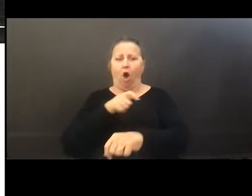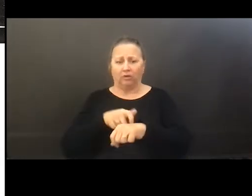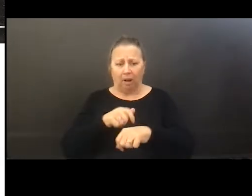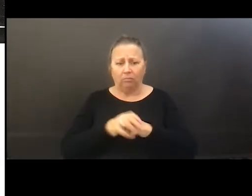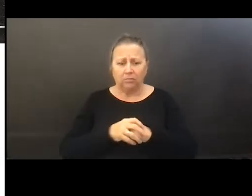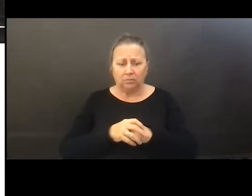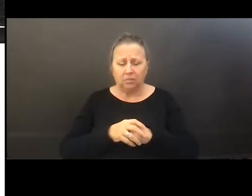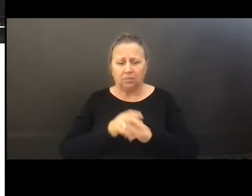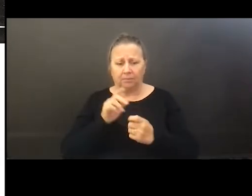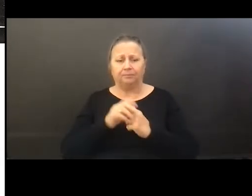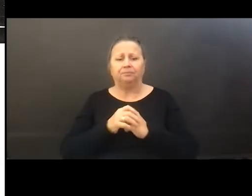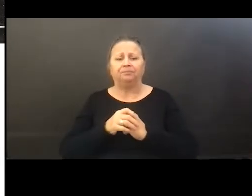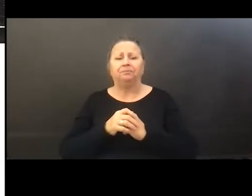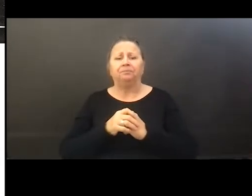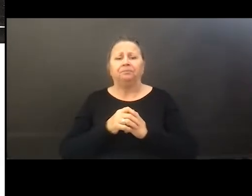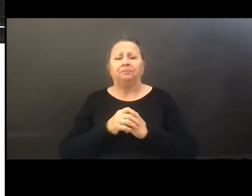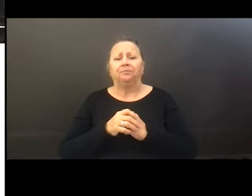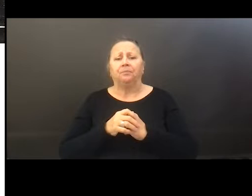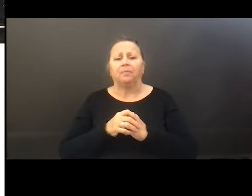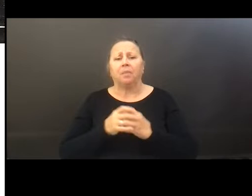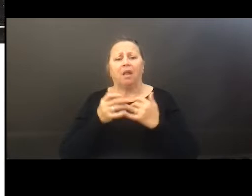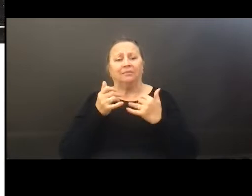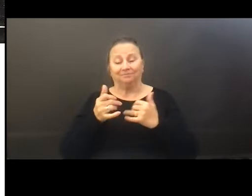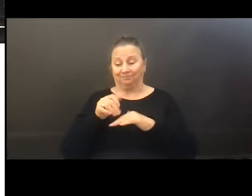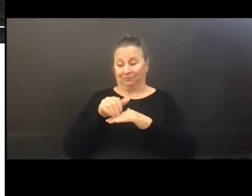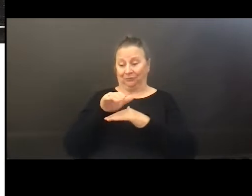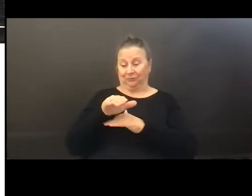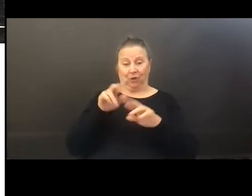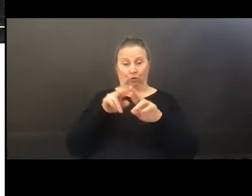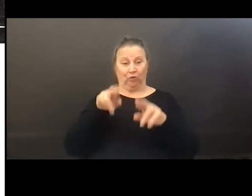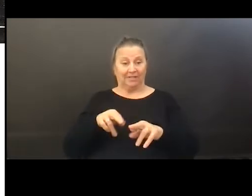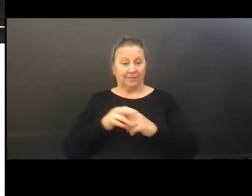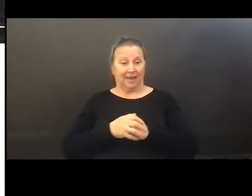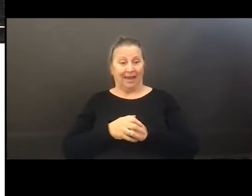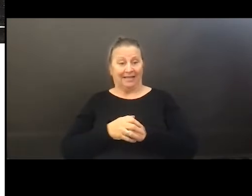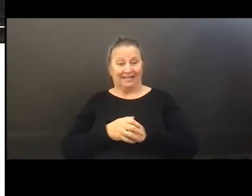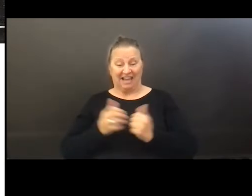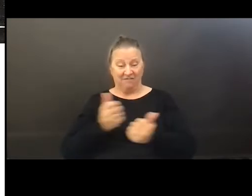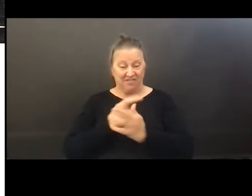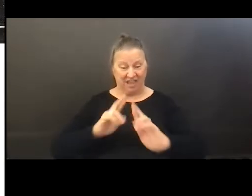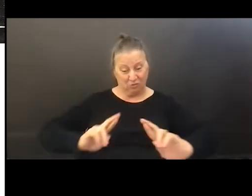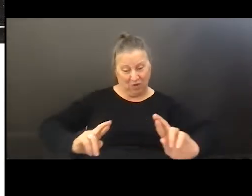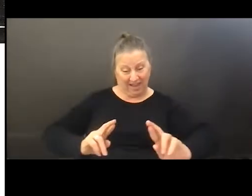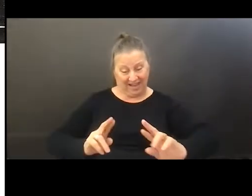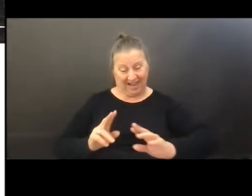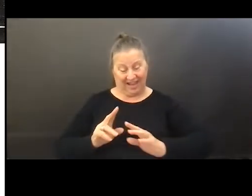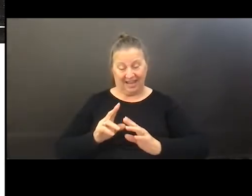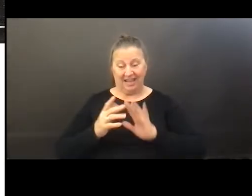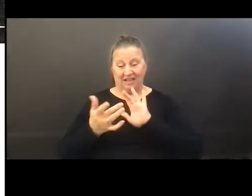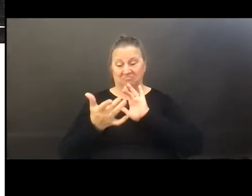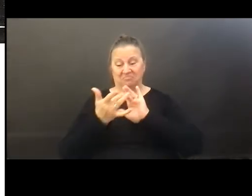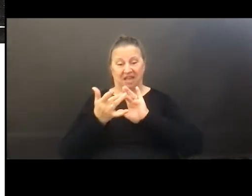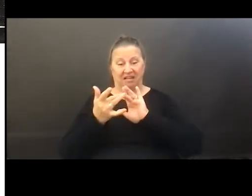associate. So there, now that you've sent off that resume, you've got it in tip-top shape, and you've been contacted for